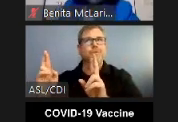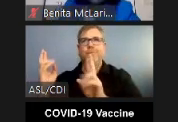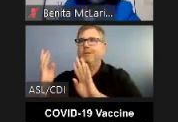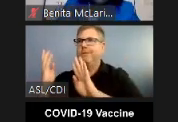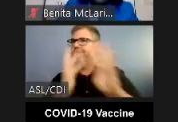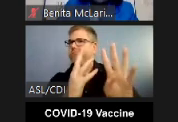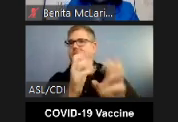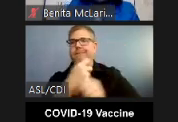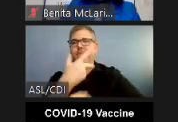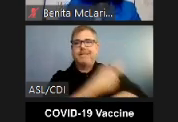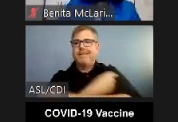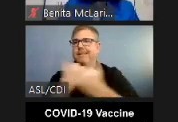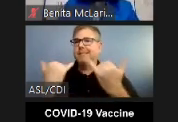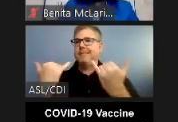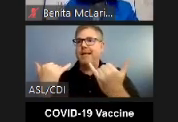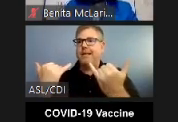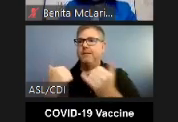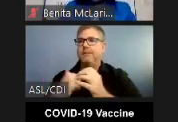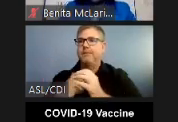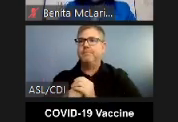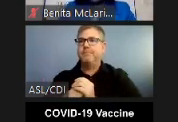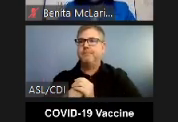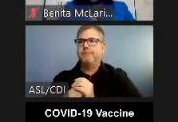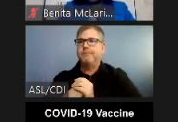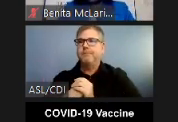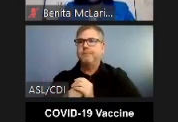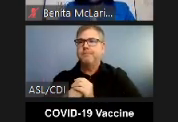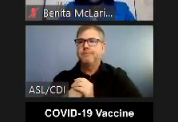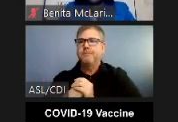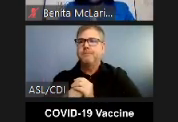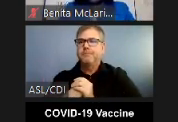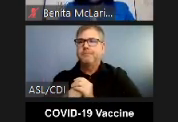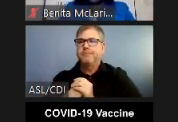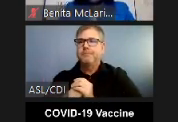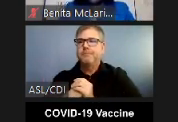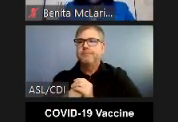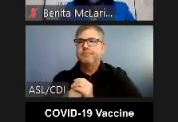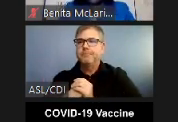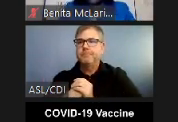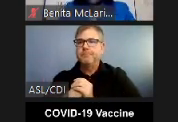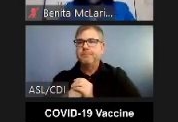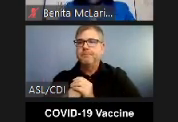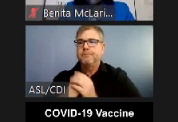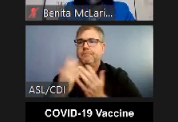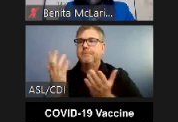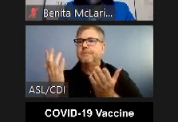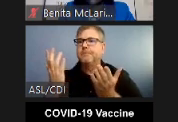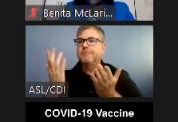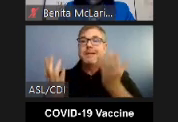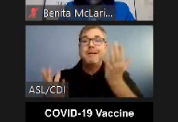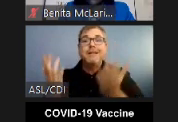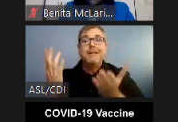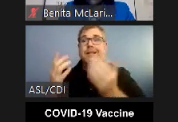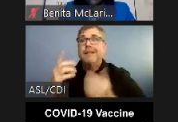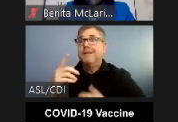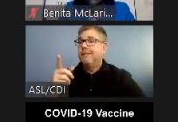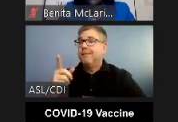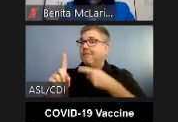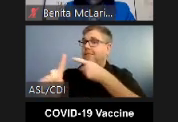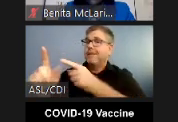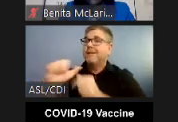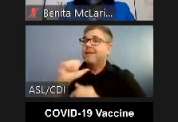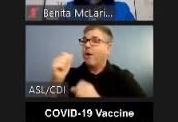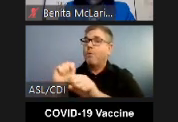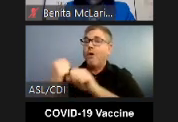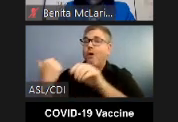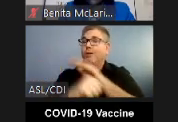well. We know that you're not always affiliated with a facility, so we want to make sure that you have that information as well. So